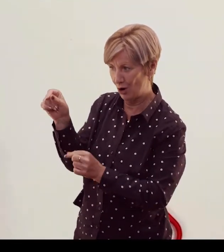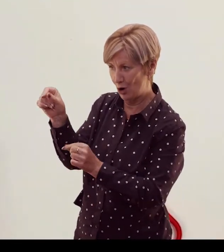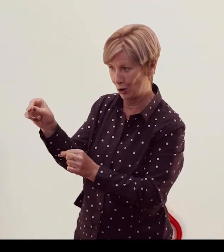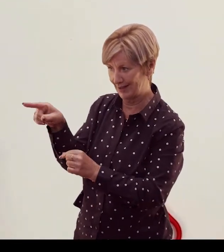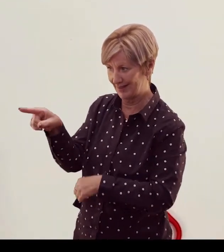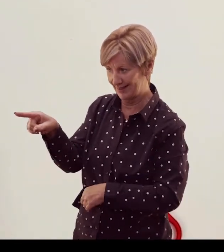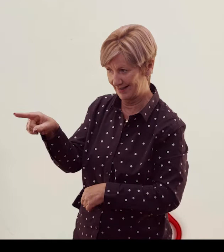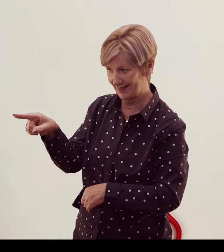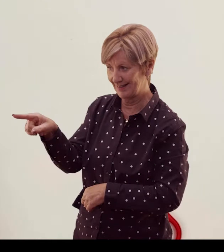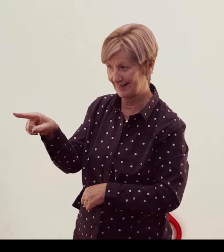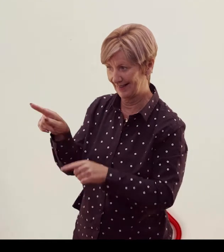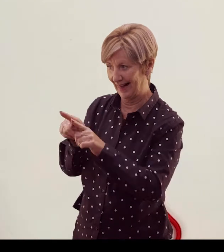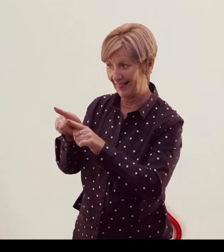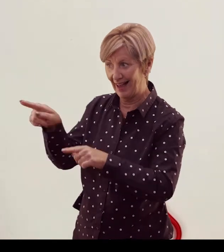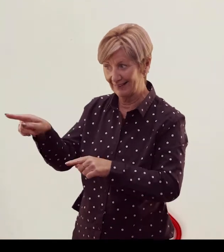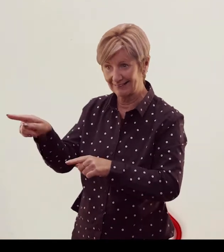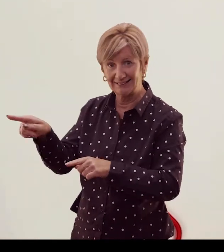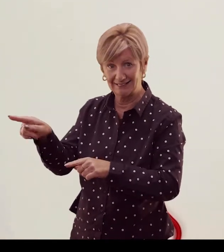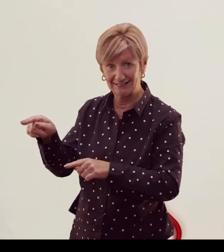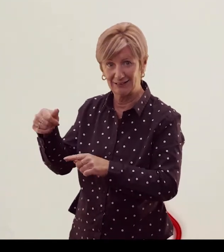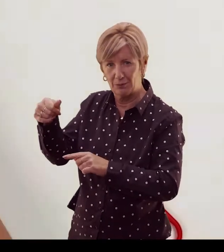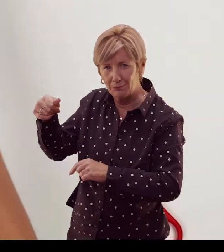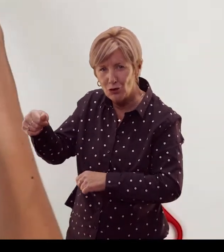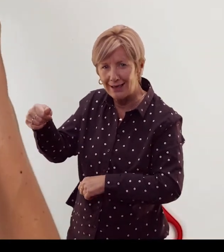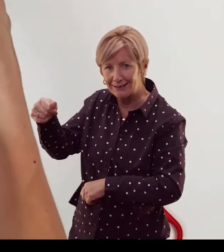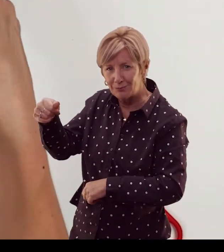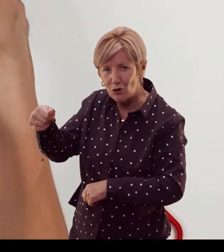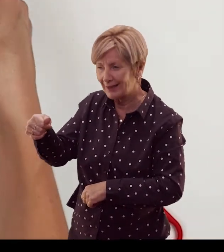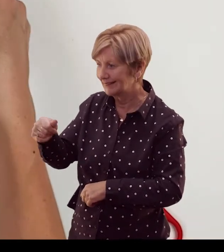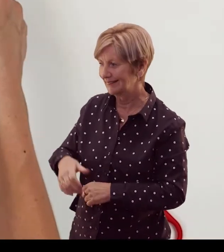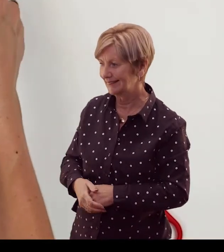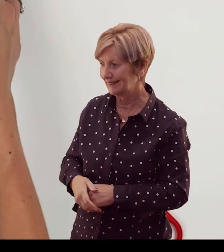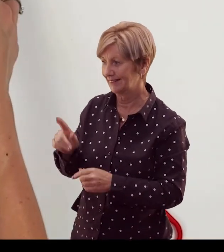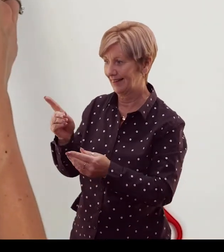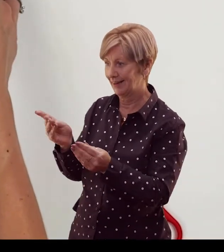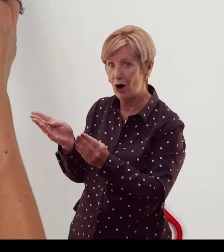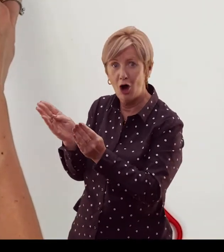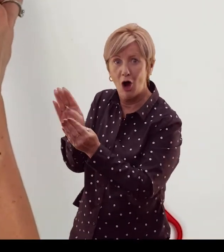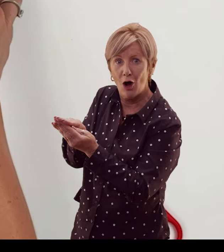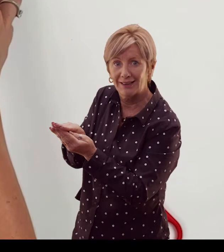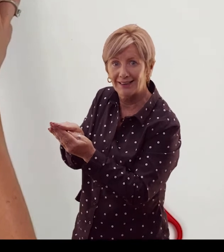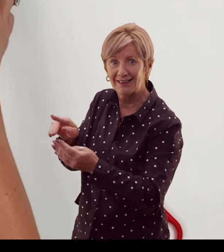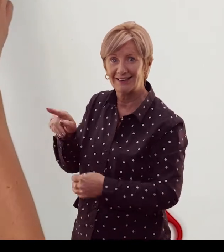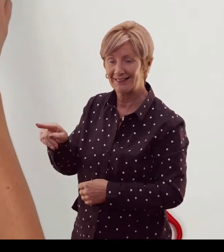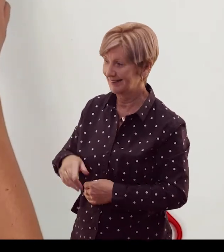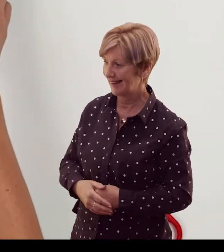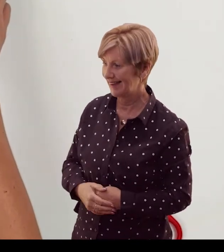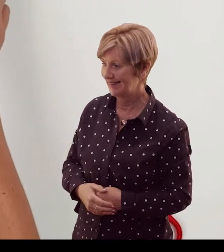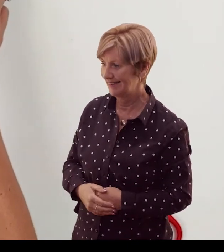Then place your wand stick in the middle of one of your stars. Fold over and press down to secure in